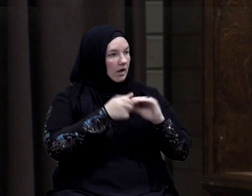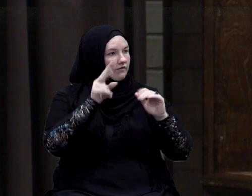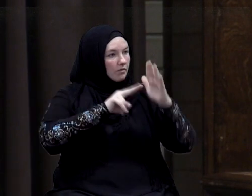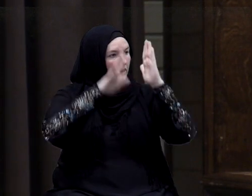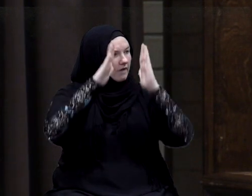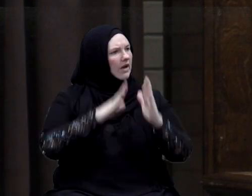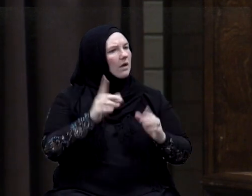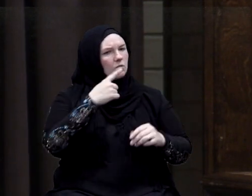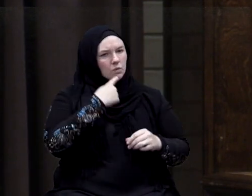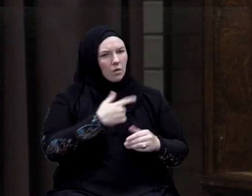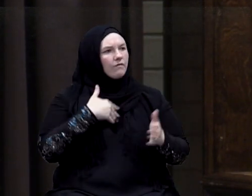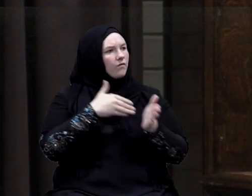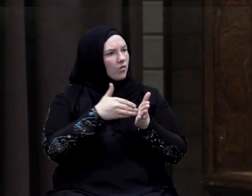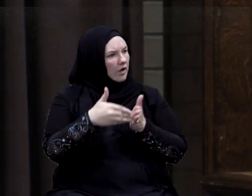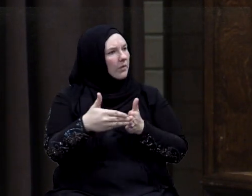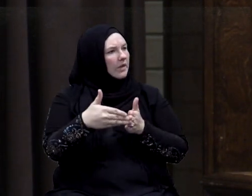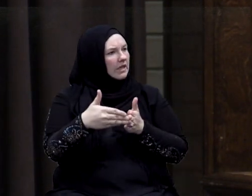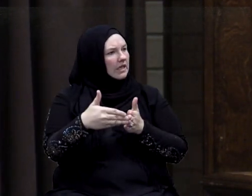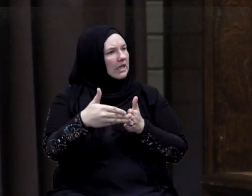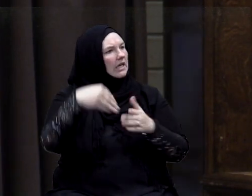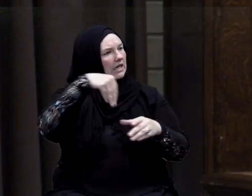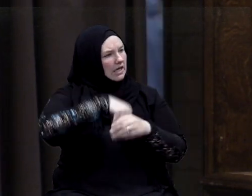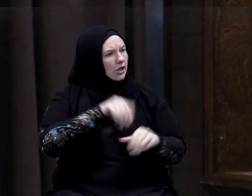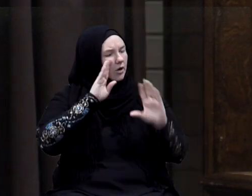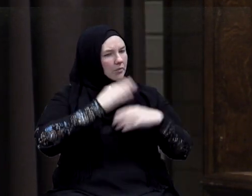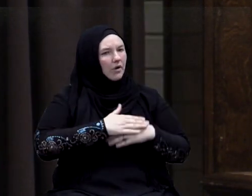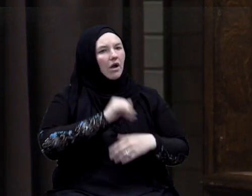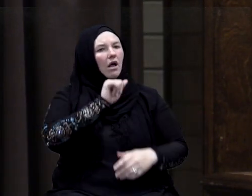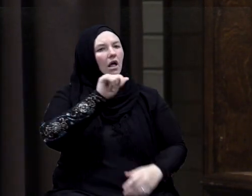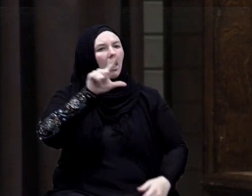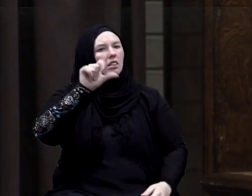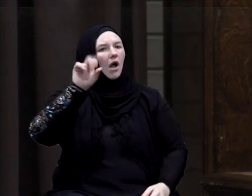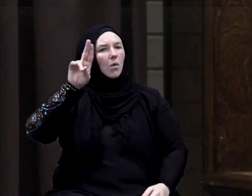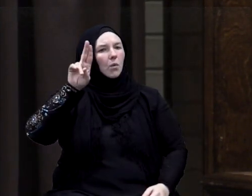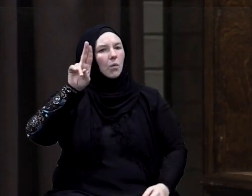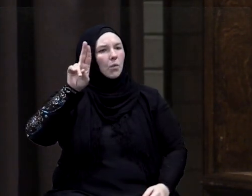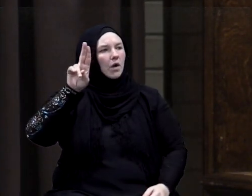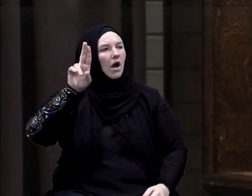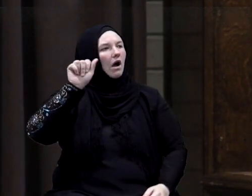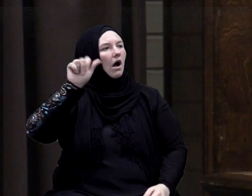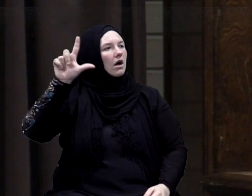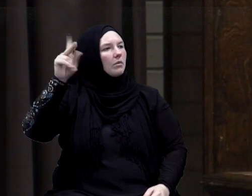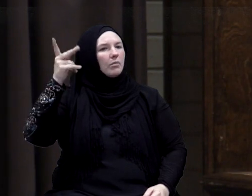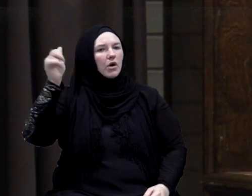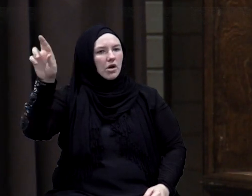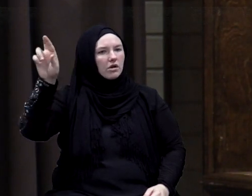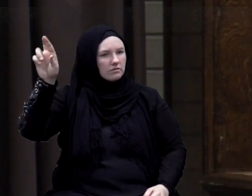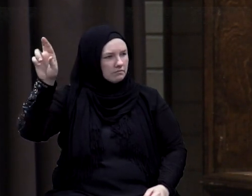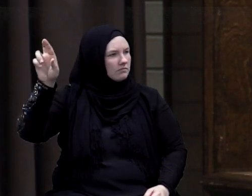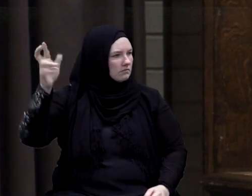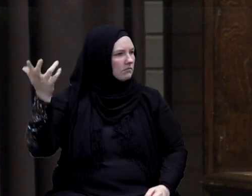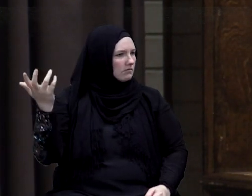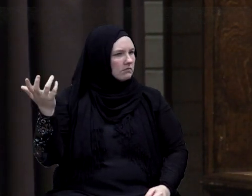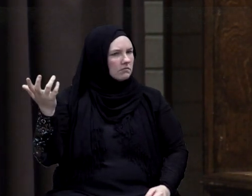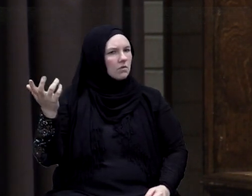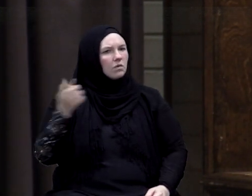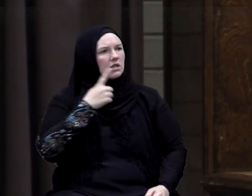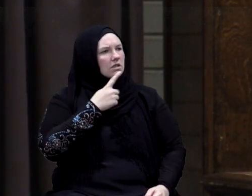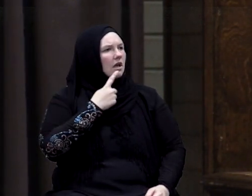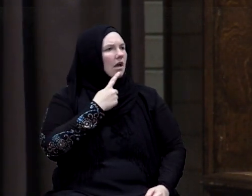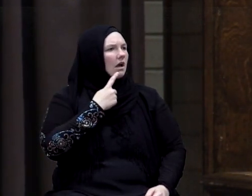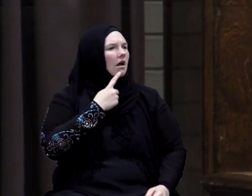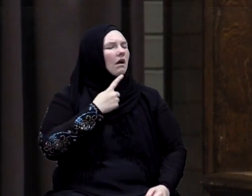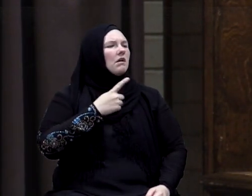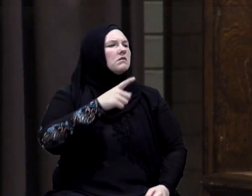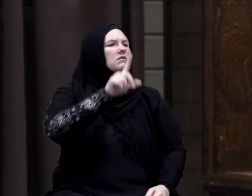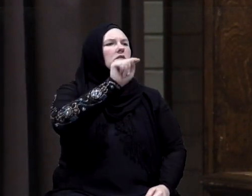prayer, that Allahu Akbar. It looks like a motto for Muslims. We always say Takbir,